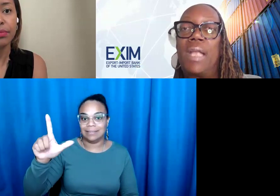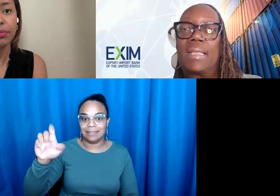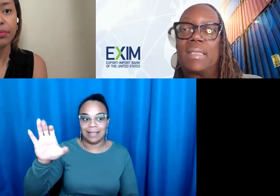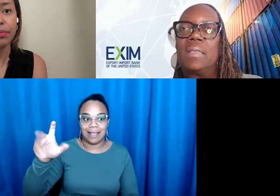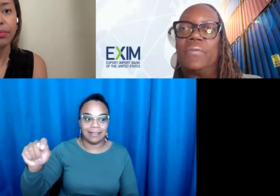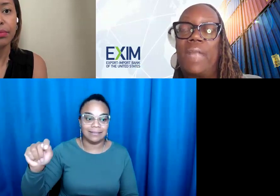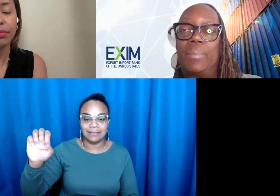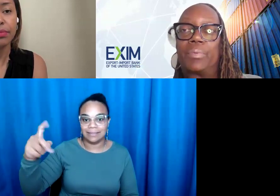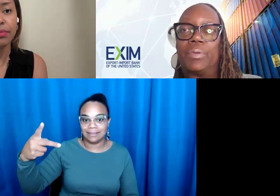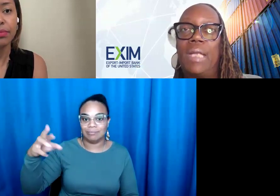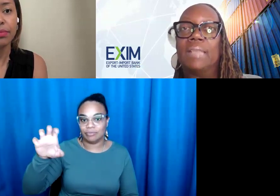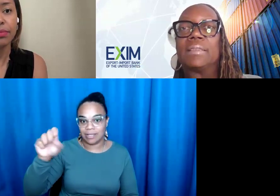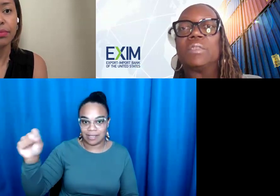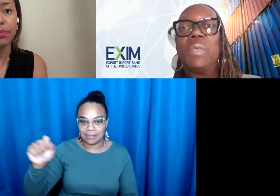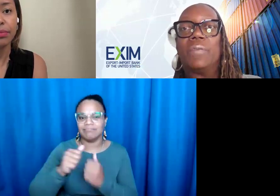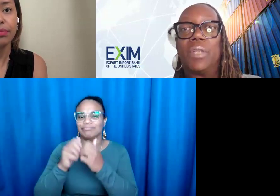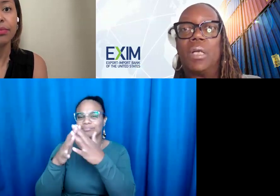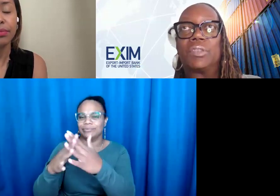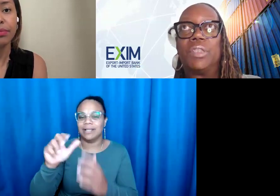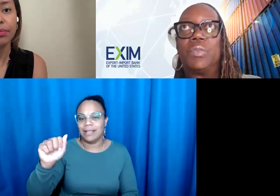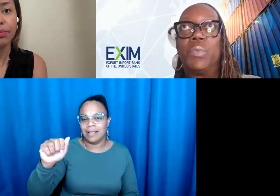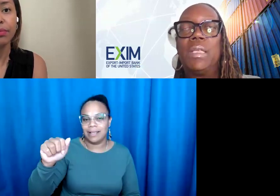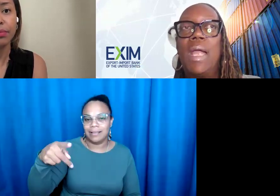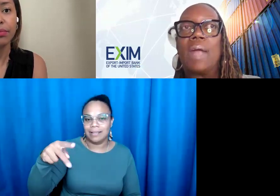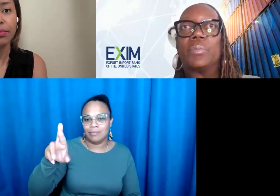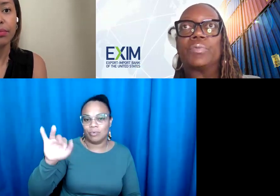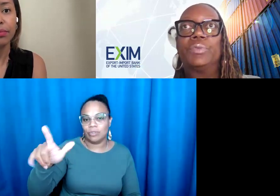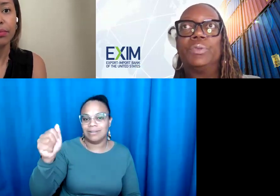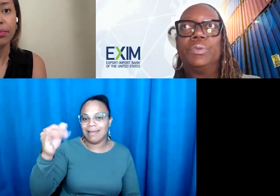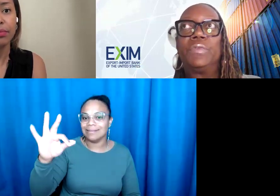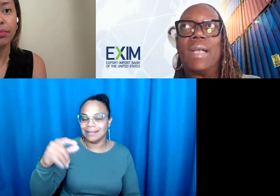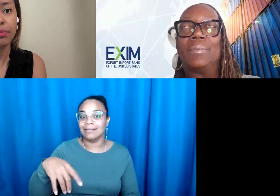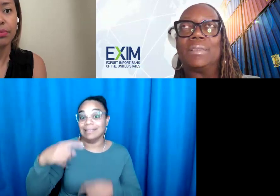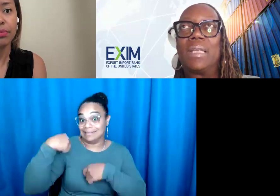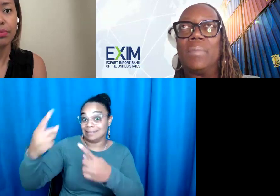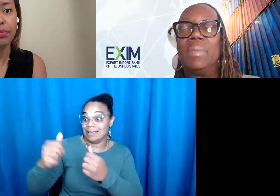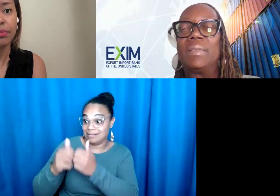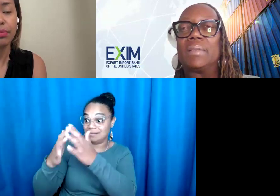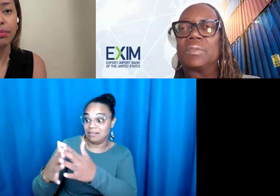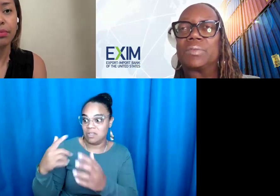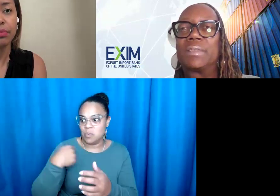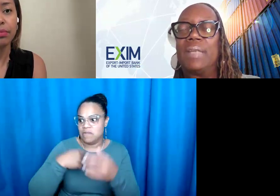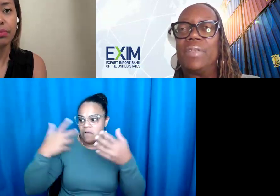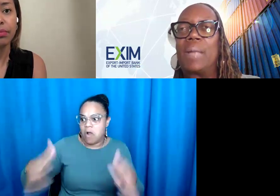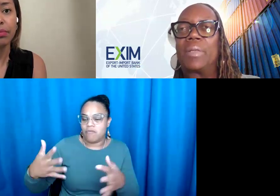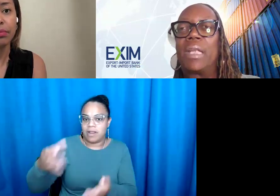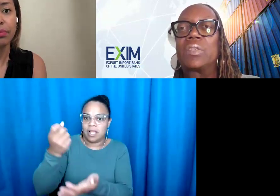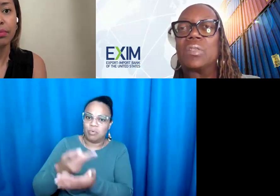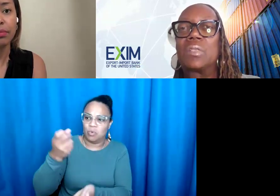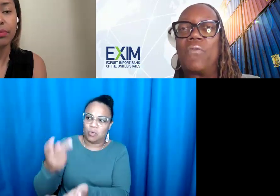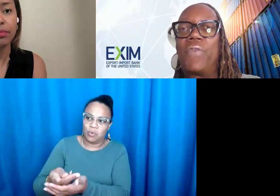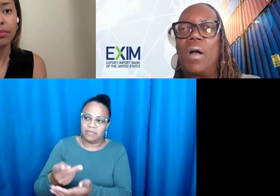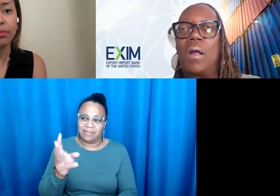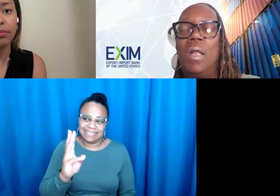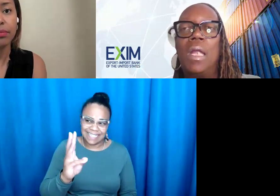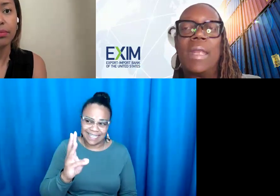the 19th of April. And since we have launched it, we have approved, I would say maybe 6 or 7 applications